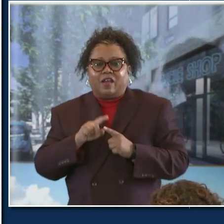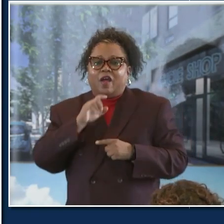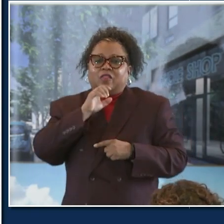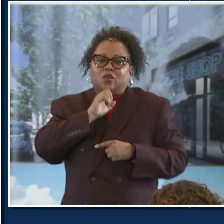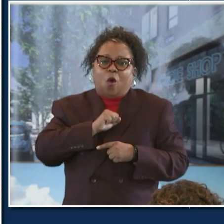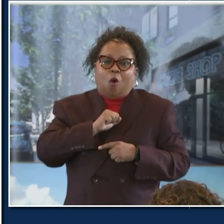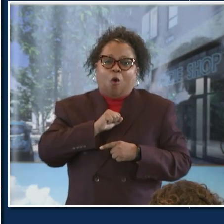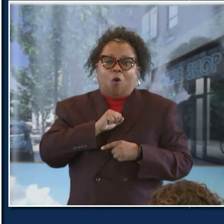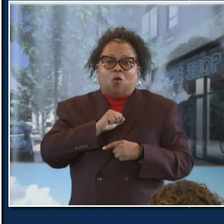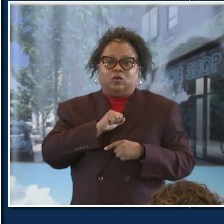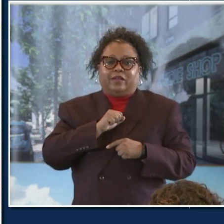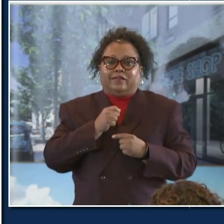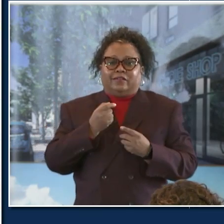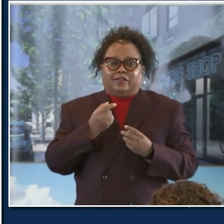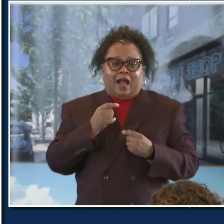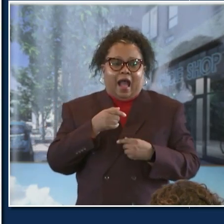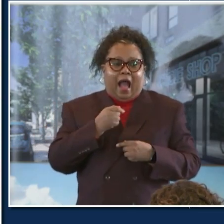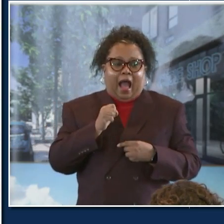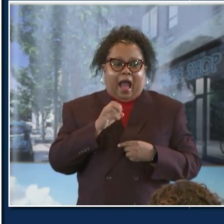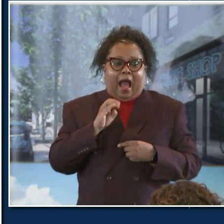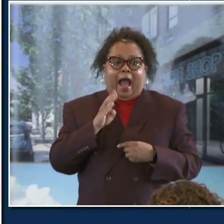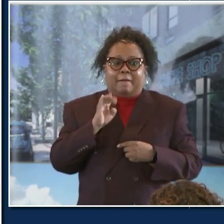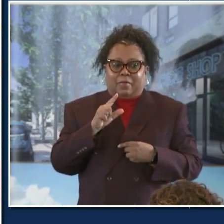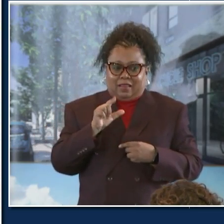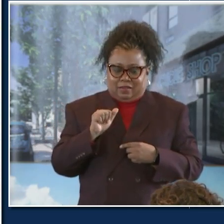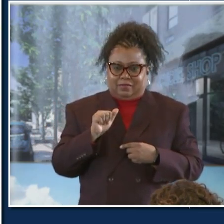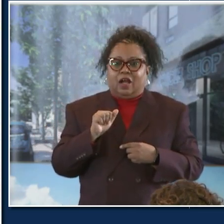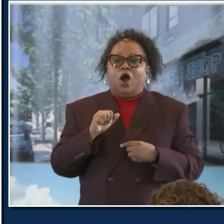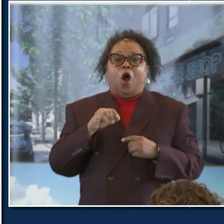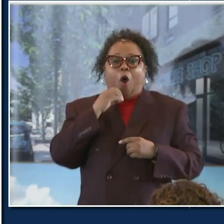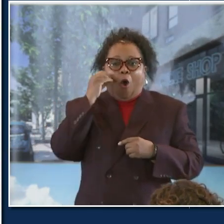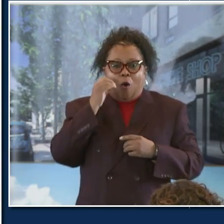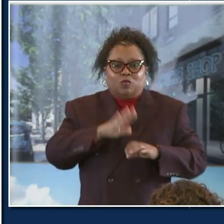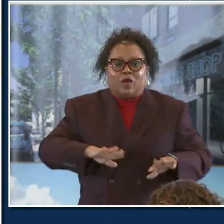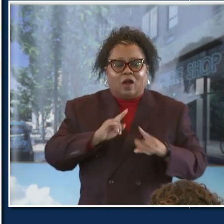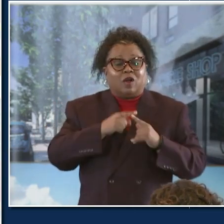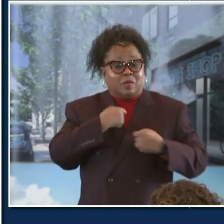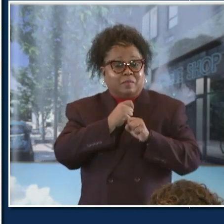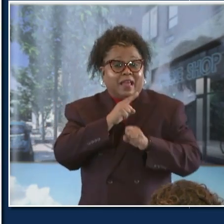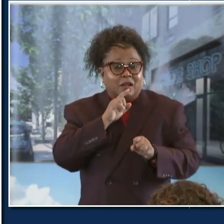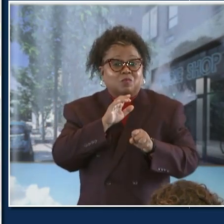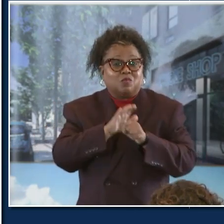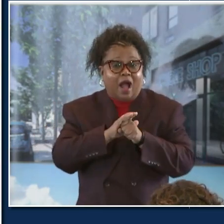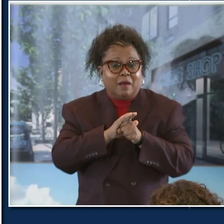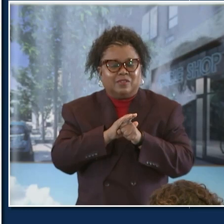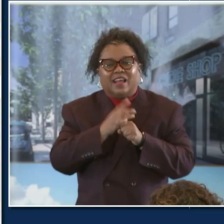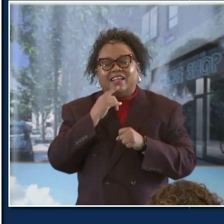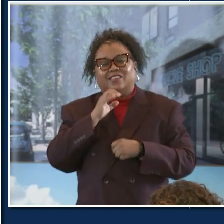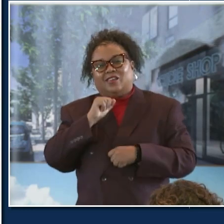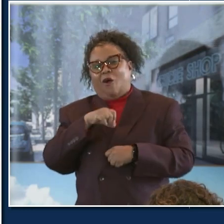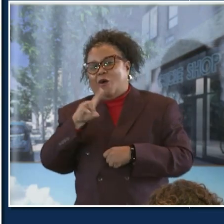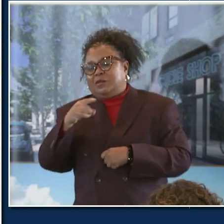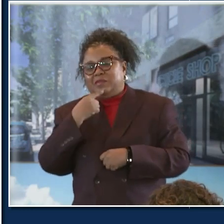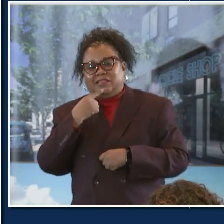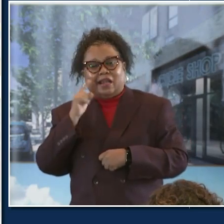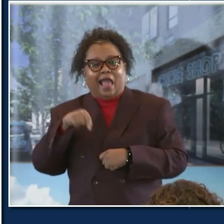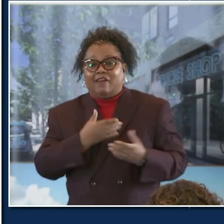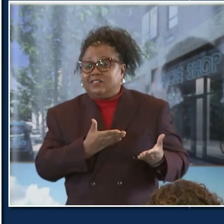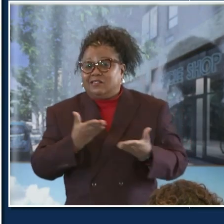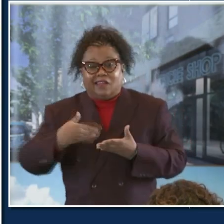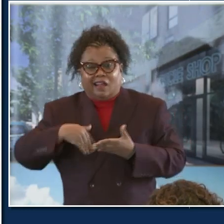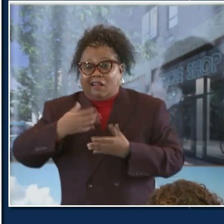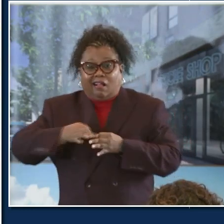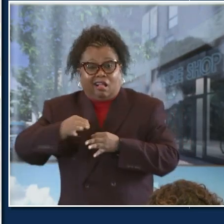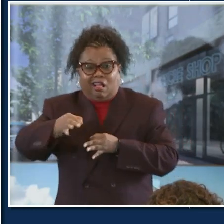old Oblahones ground, that we bring back those residents that we made a promise to, but as the alderman said, hadn't delivered